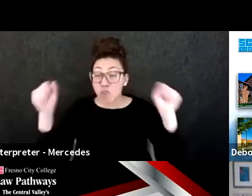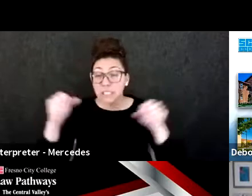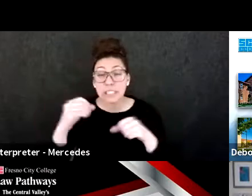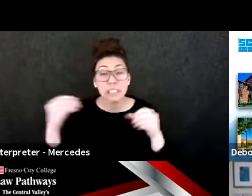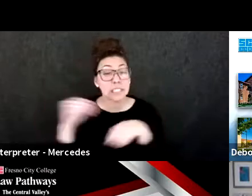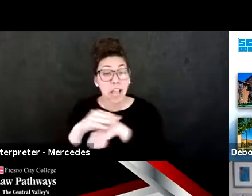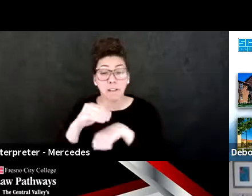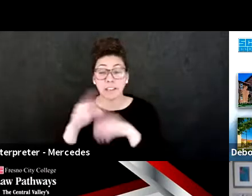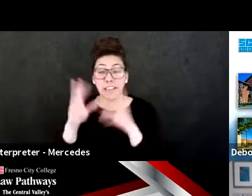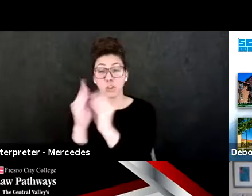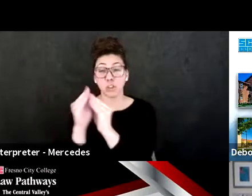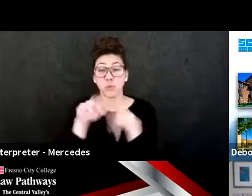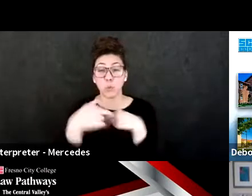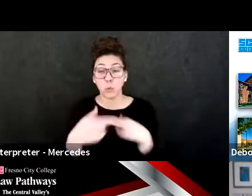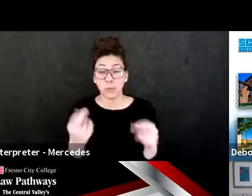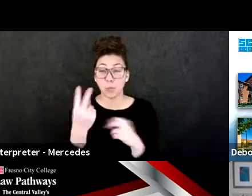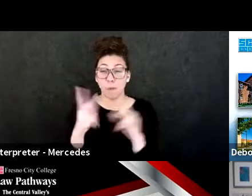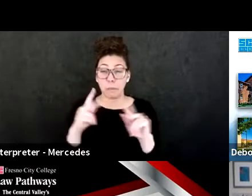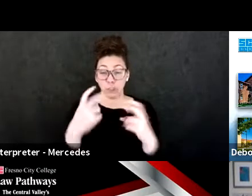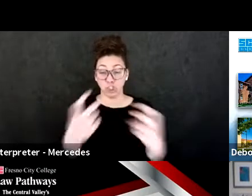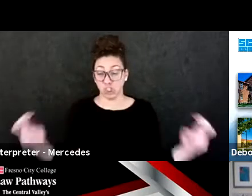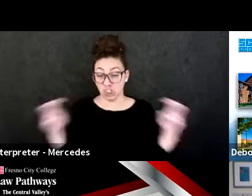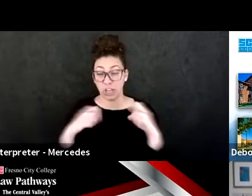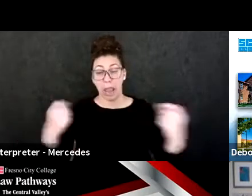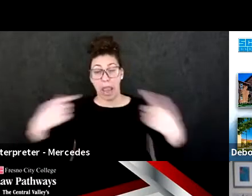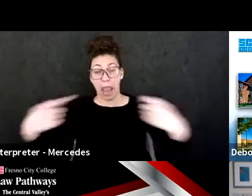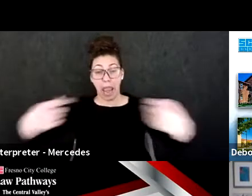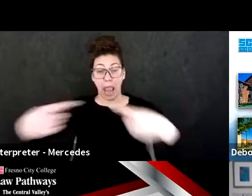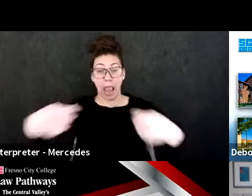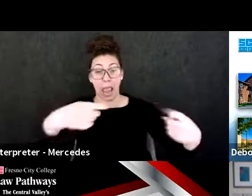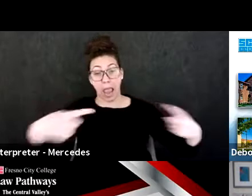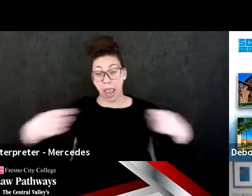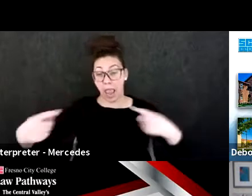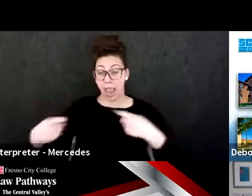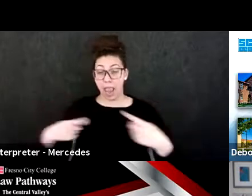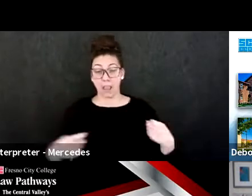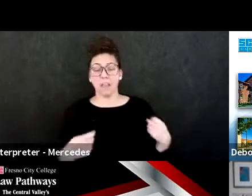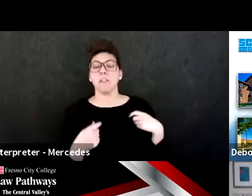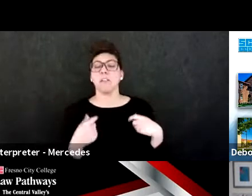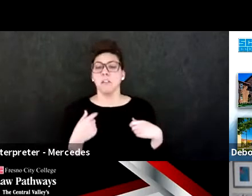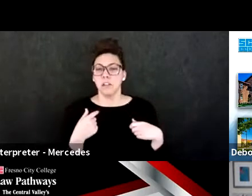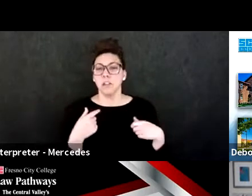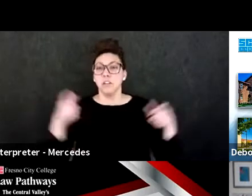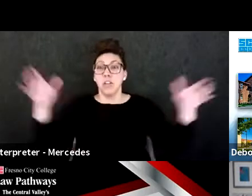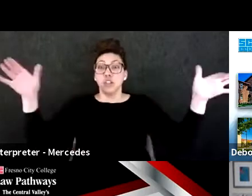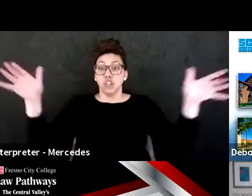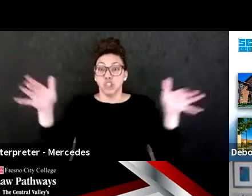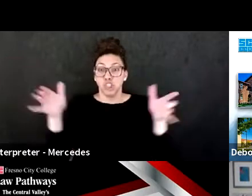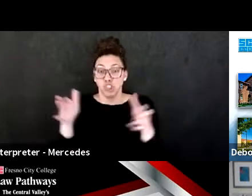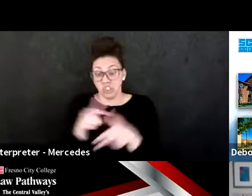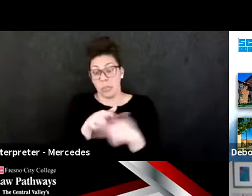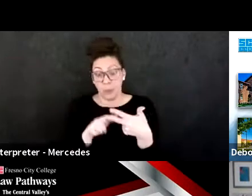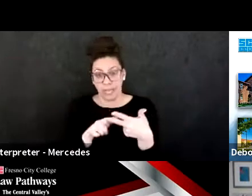that table, and they asked all these questions, and made it to the top three. And Robert Fox, who is